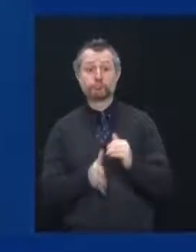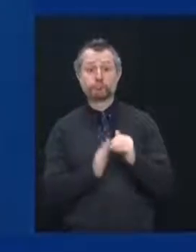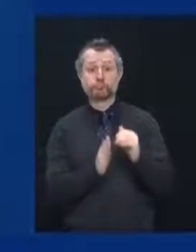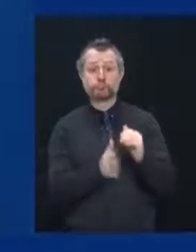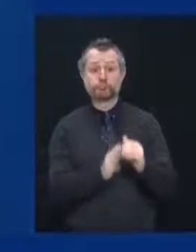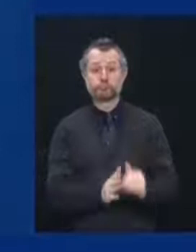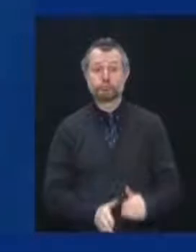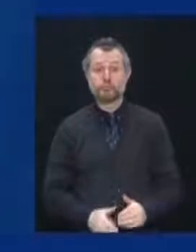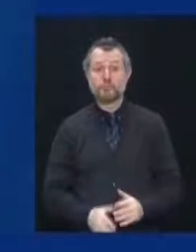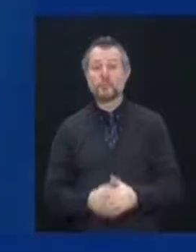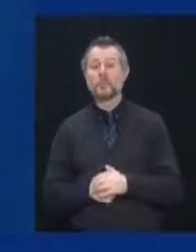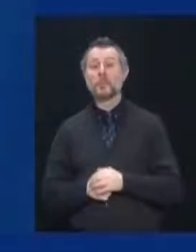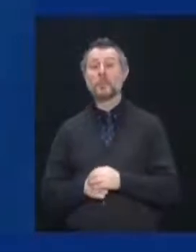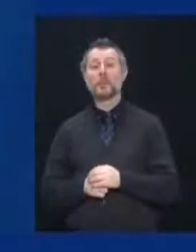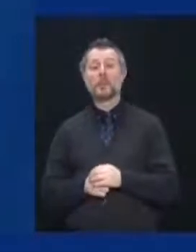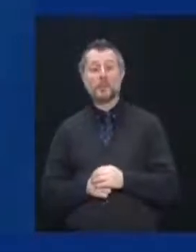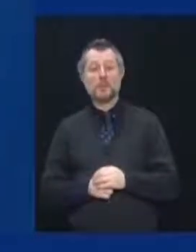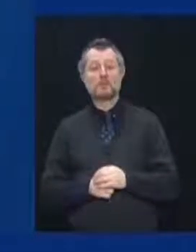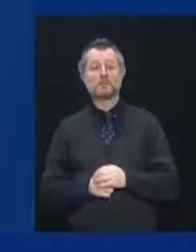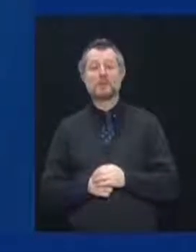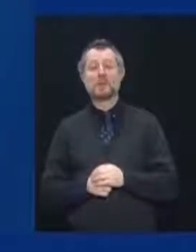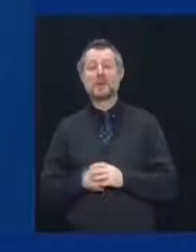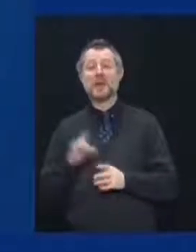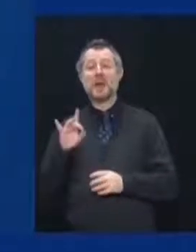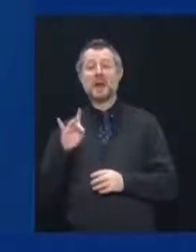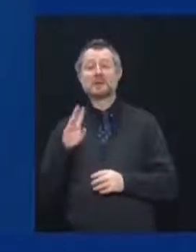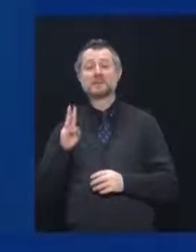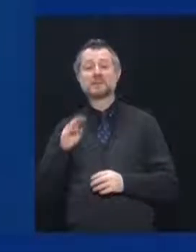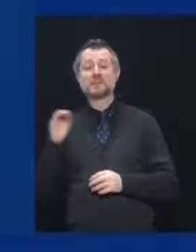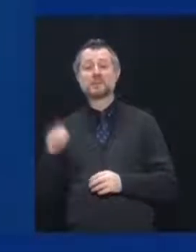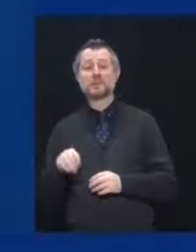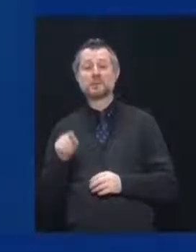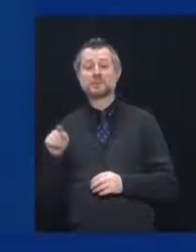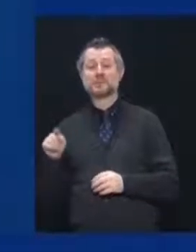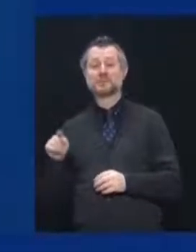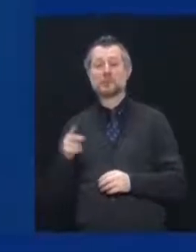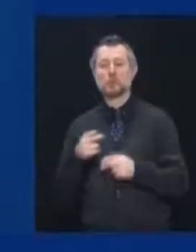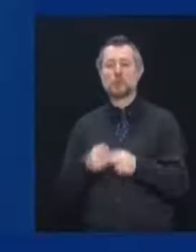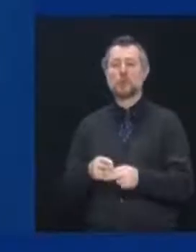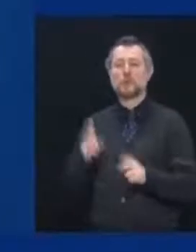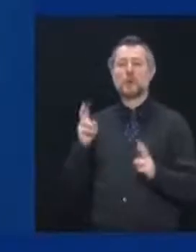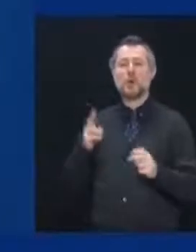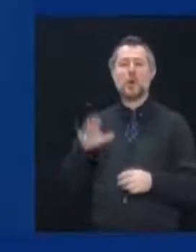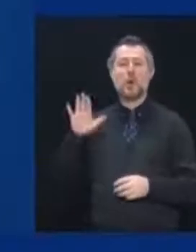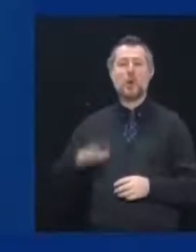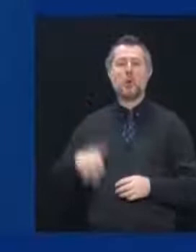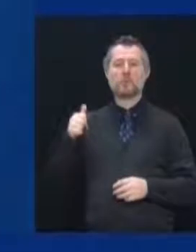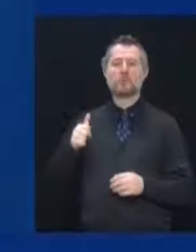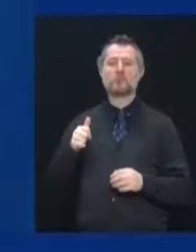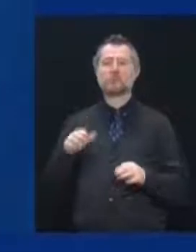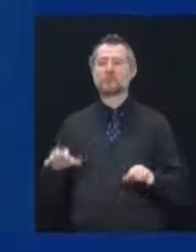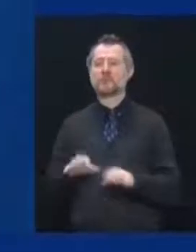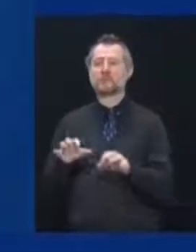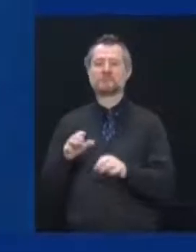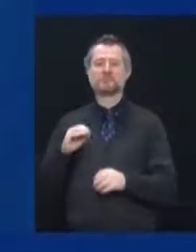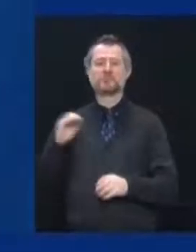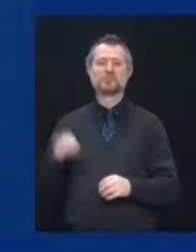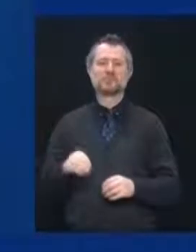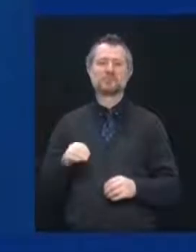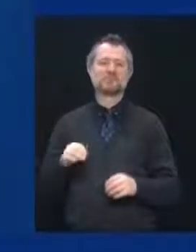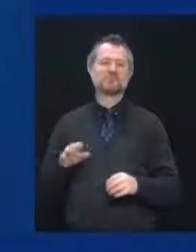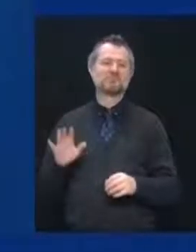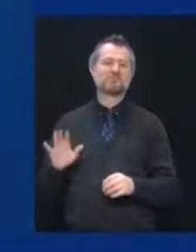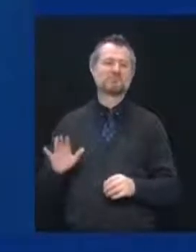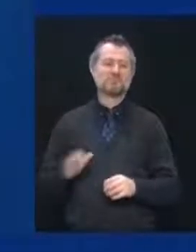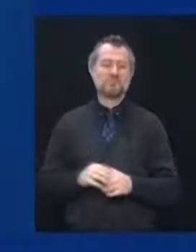In the Capital Region, 86% is considered a lower performing facility.